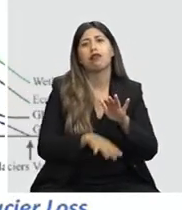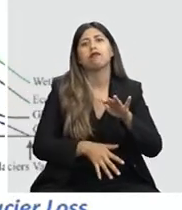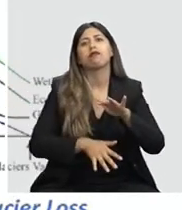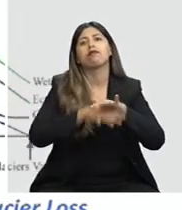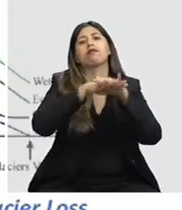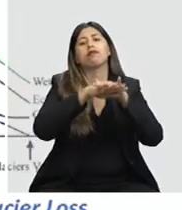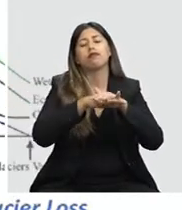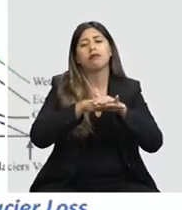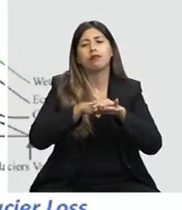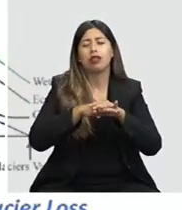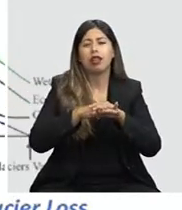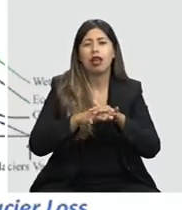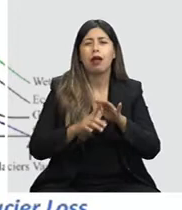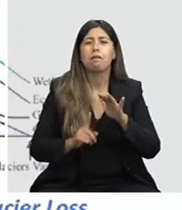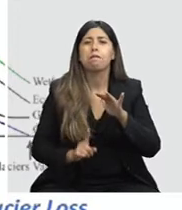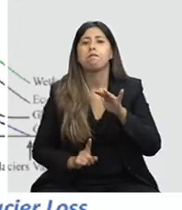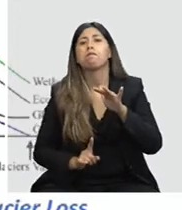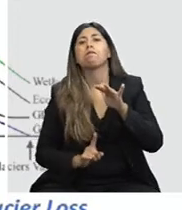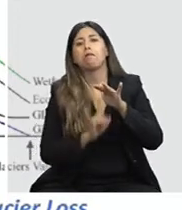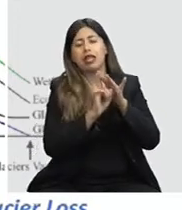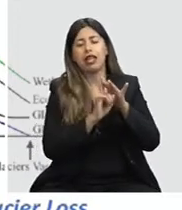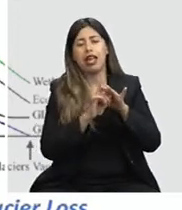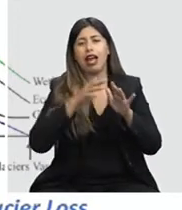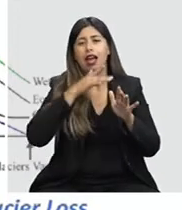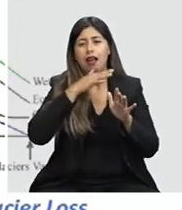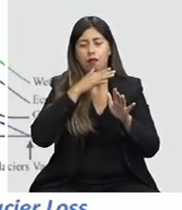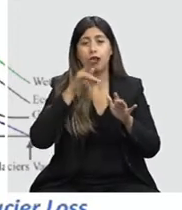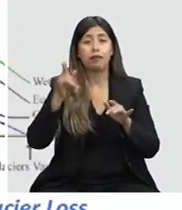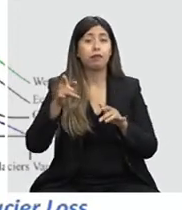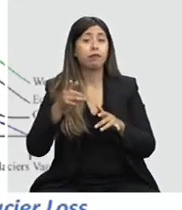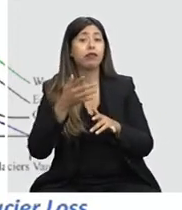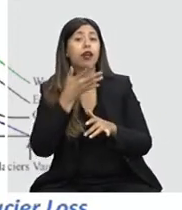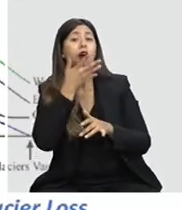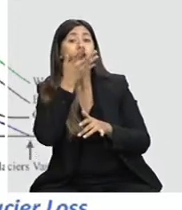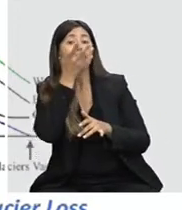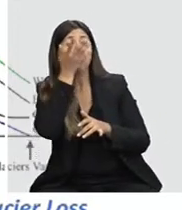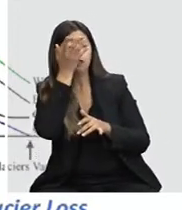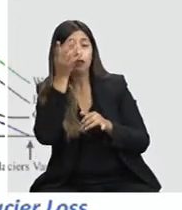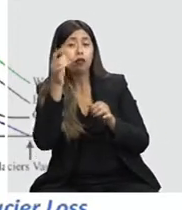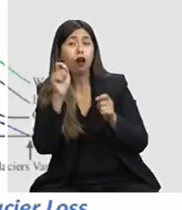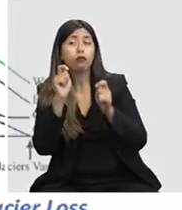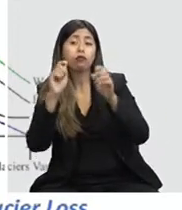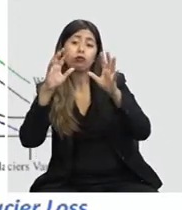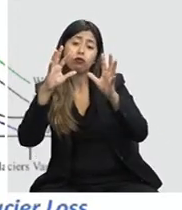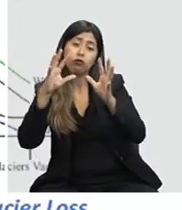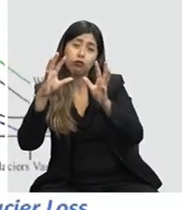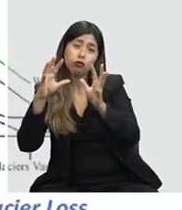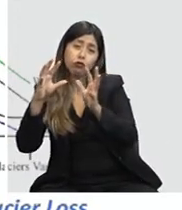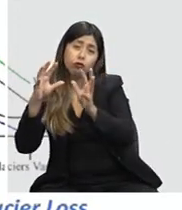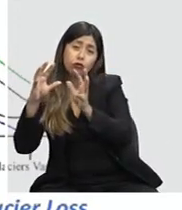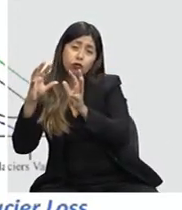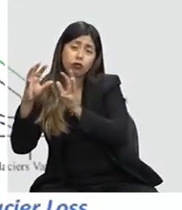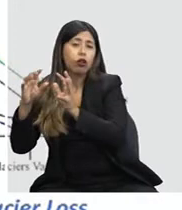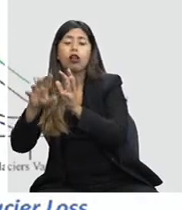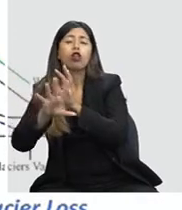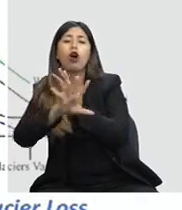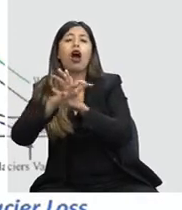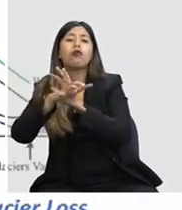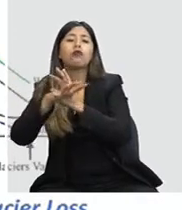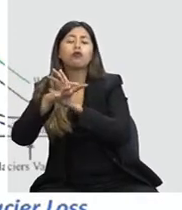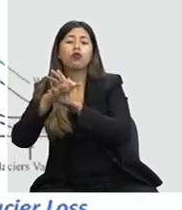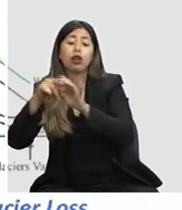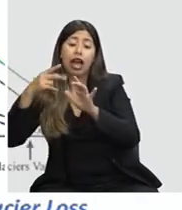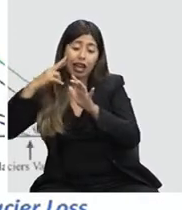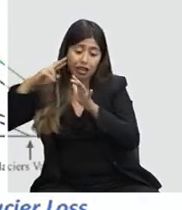smaller, they can't sustain that meltwater flow to rivers. And so we then go down a declining curve. Now,